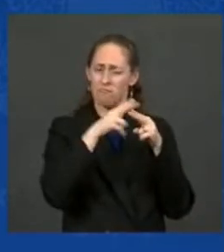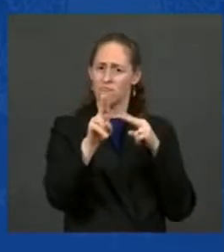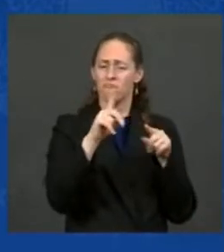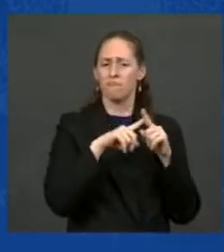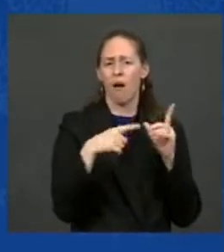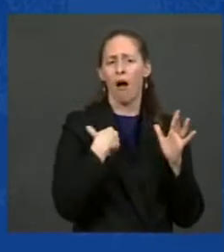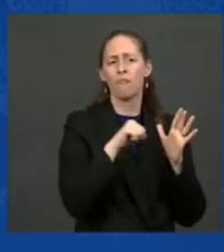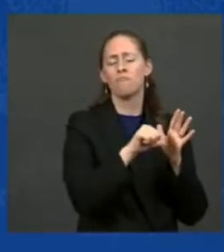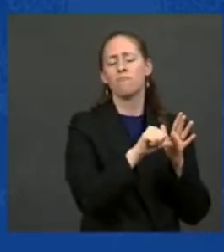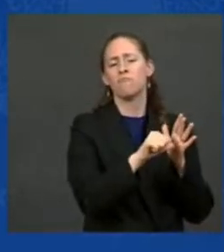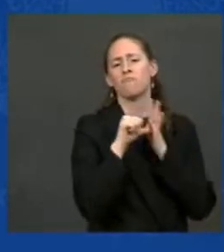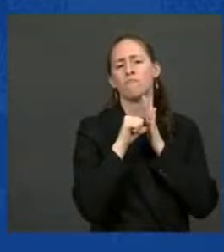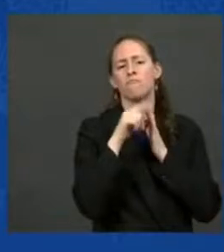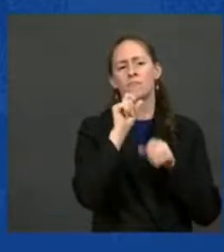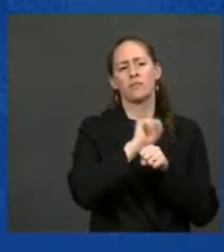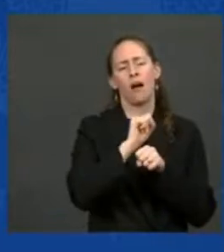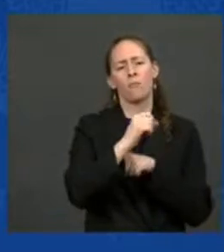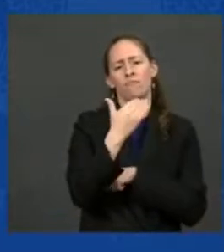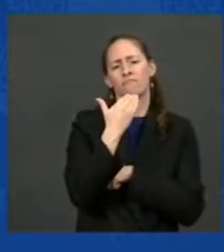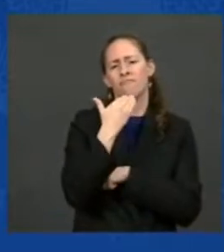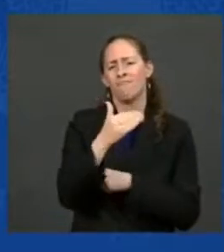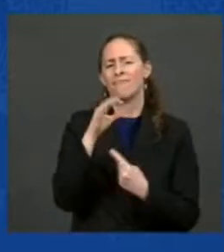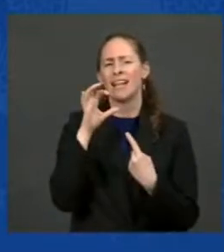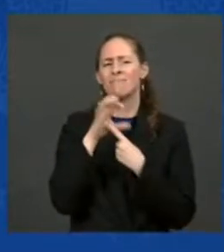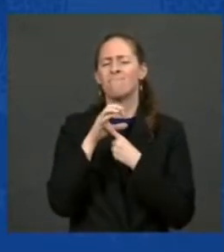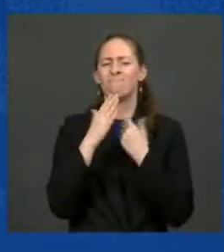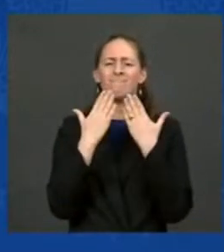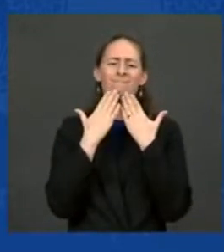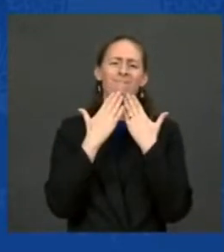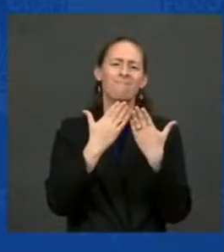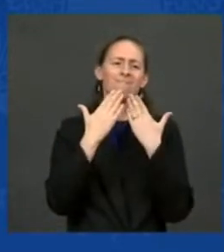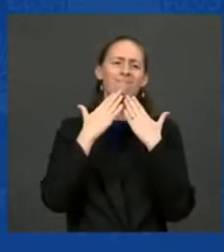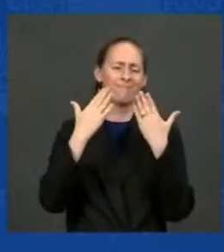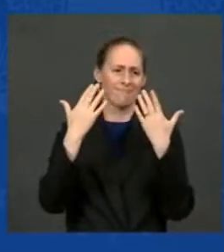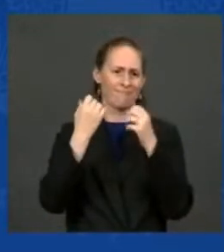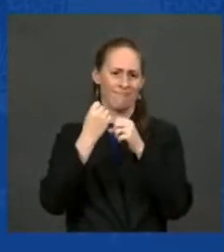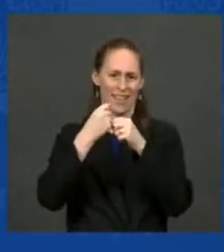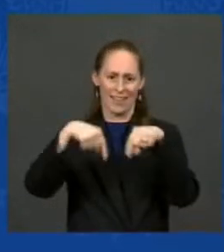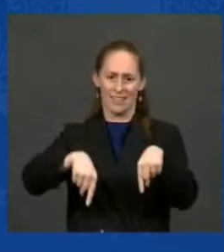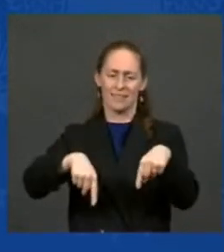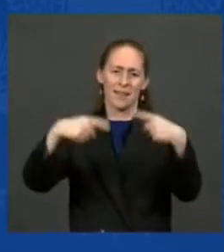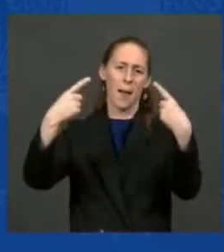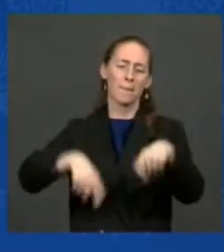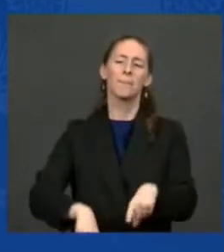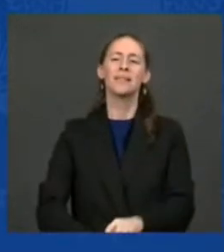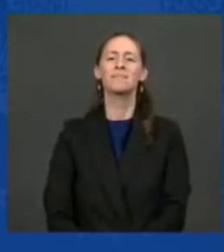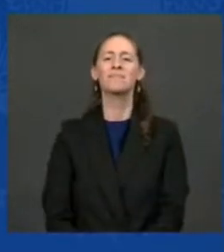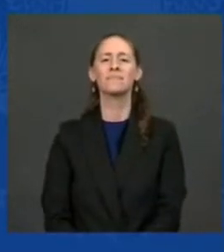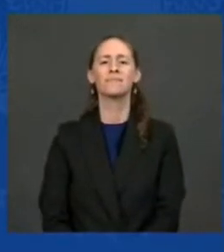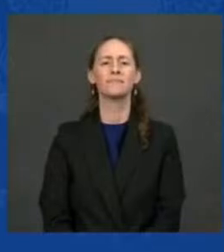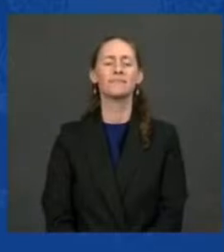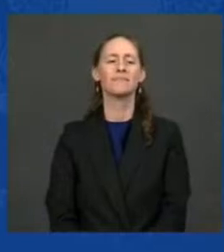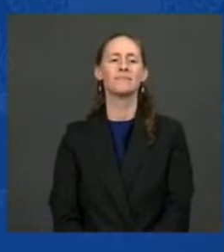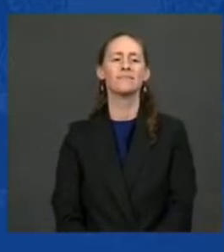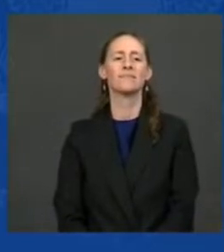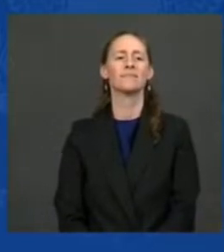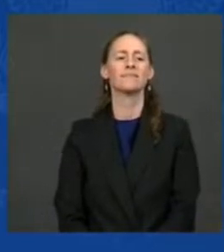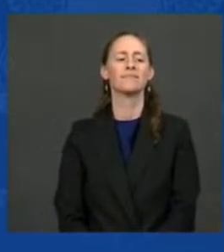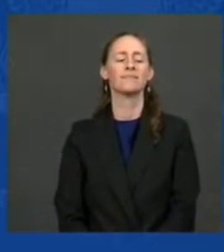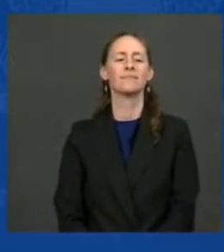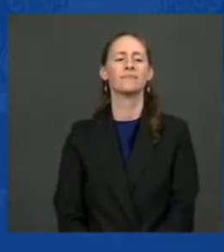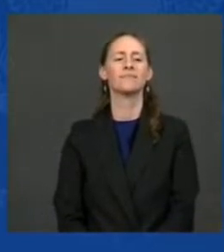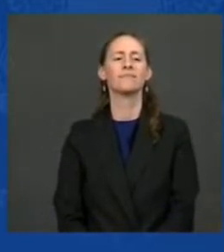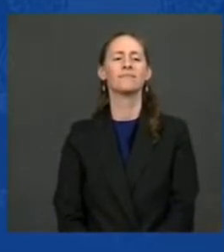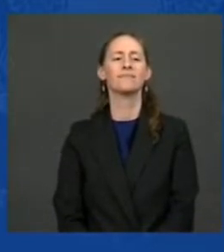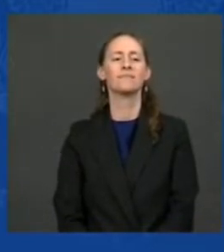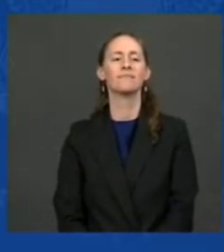done as well. So Erin, thank you for everything you've done to pull this all together for us. Well, let me just, in my sort of